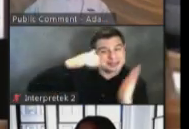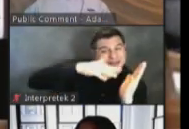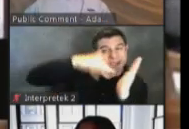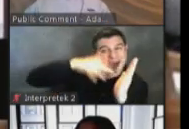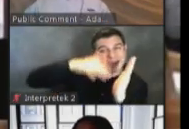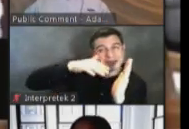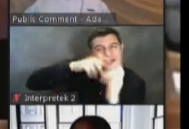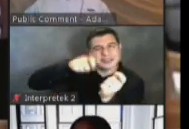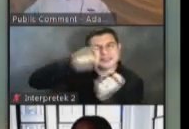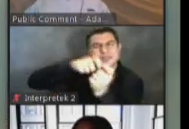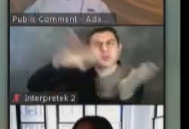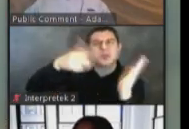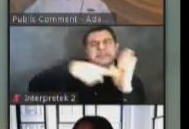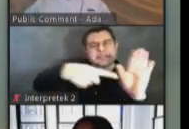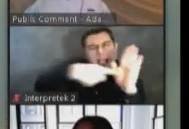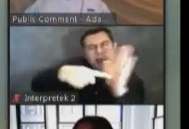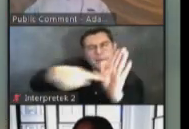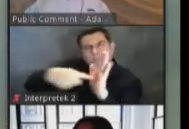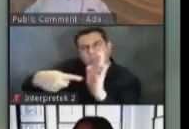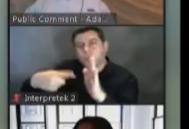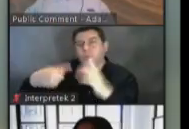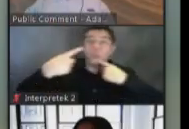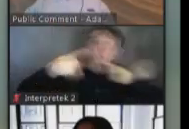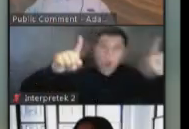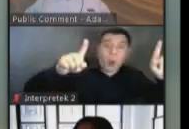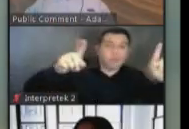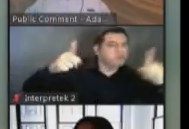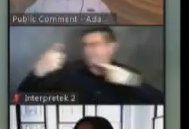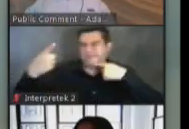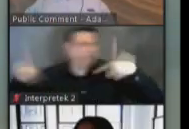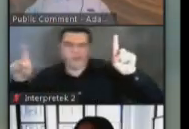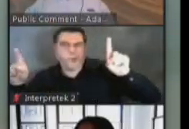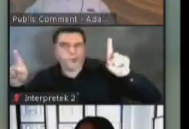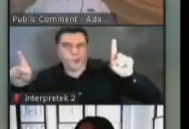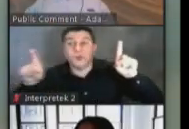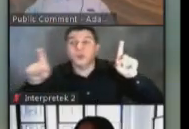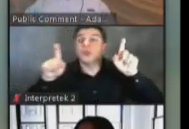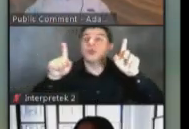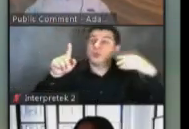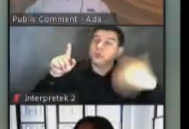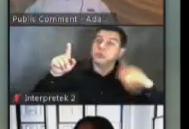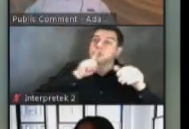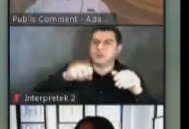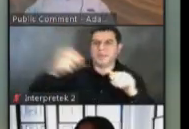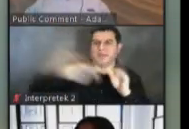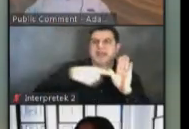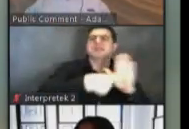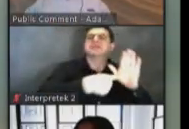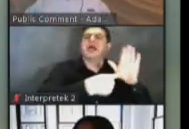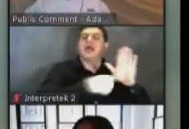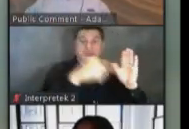worked? Sure, Mr. Mayor. And so just to go back to the example point, I mean, the actual written report itself does go through the examples of